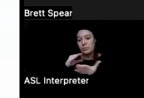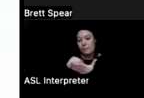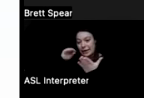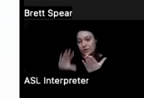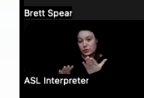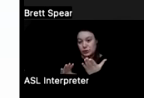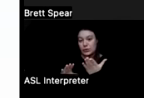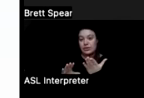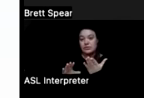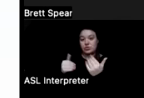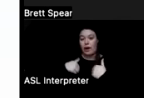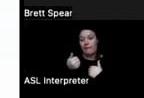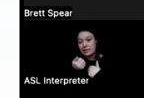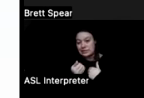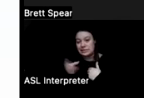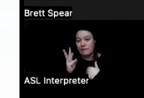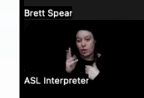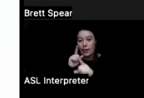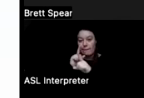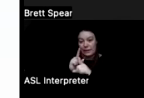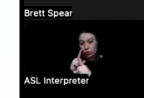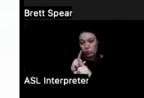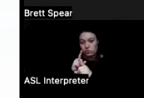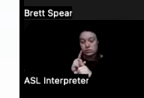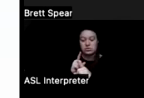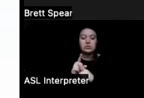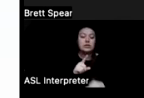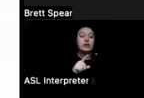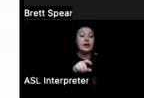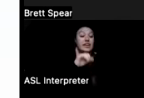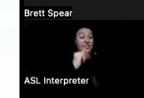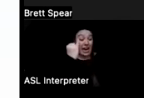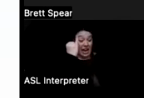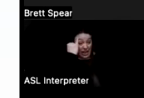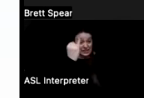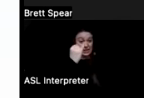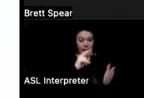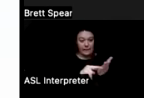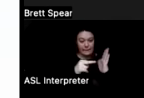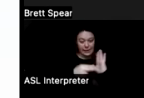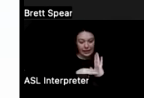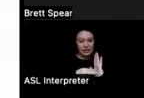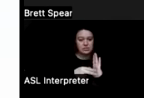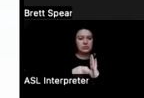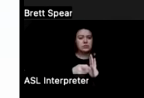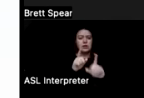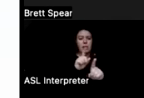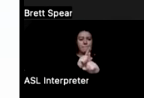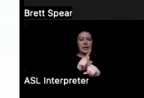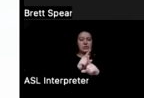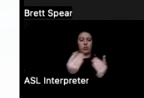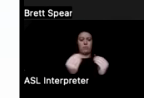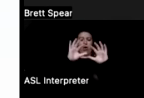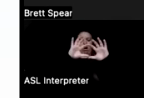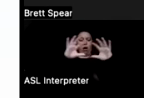collecting mentors. And this idea then kind of makes this approach to what is a mentor a little bit more holistic, where you might